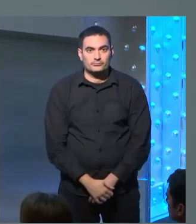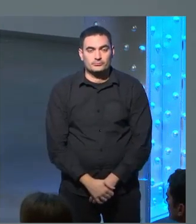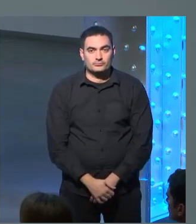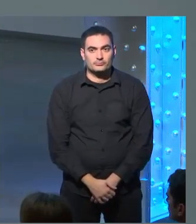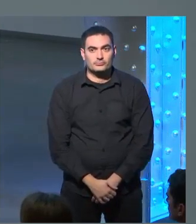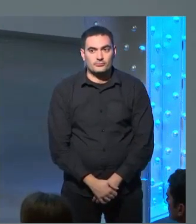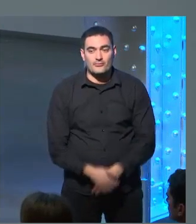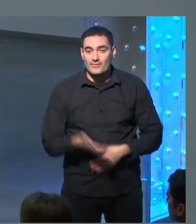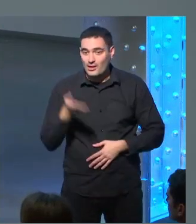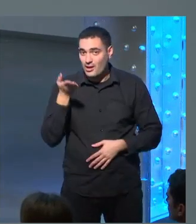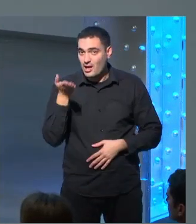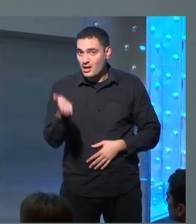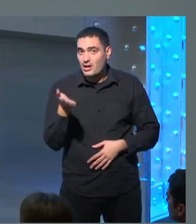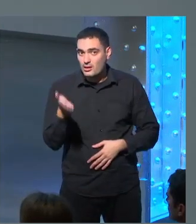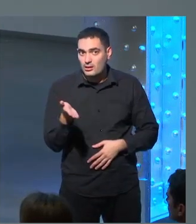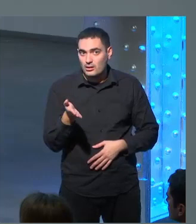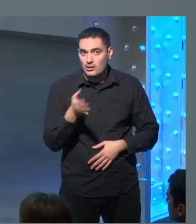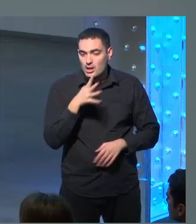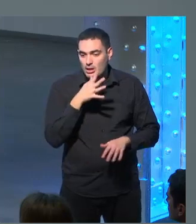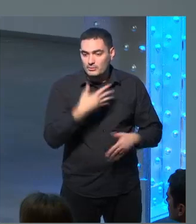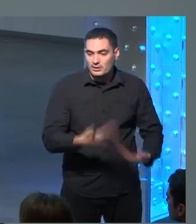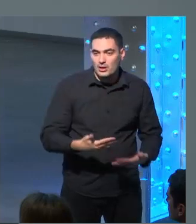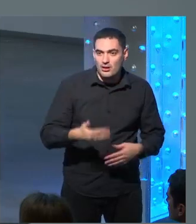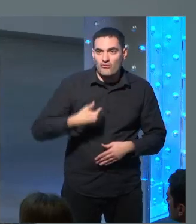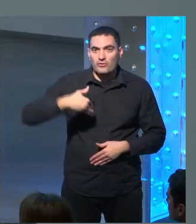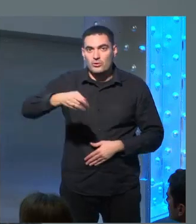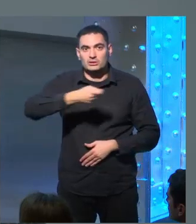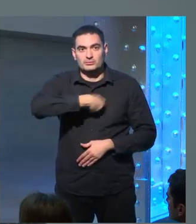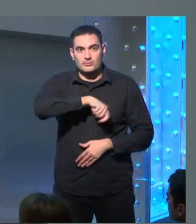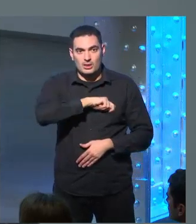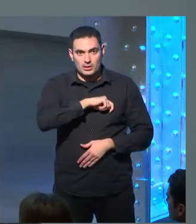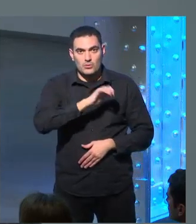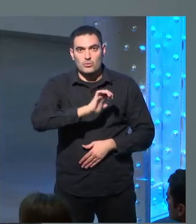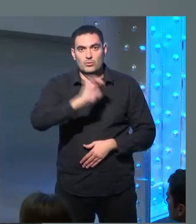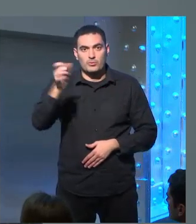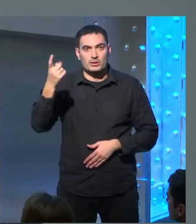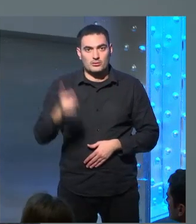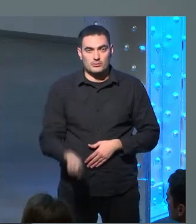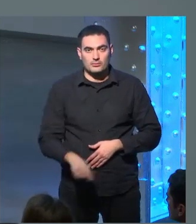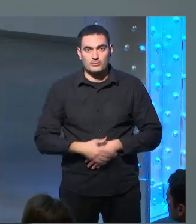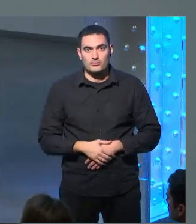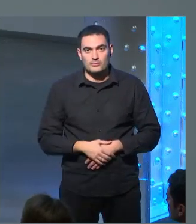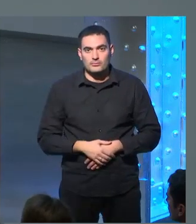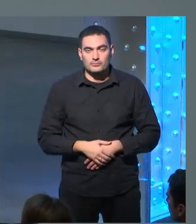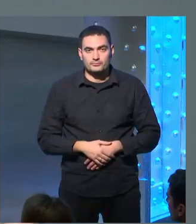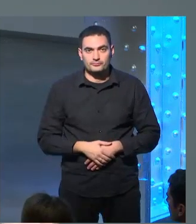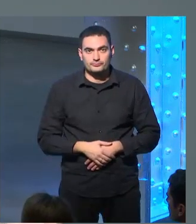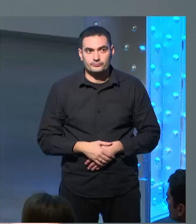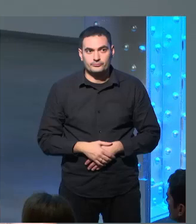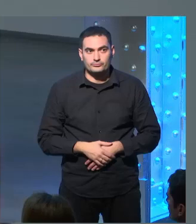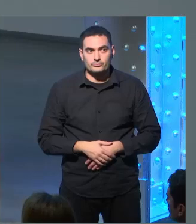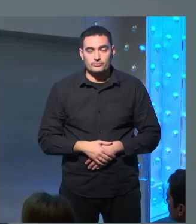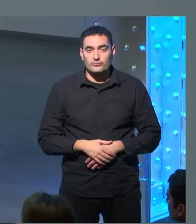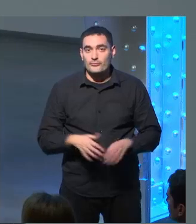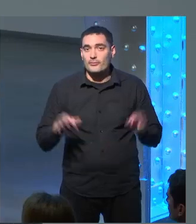digital economy. And that's why we believe that the future of Spain and the future